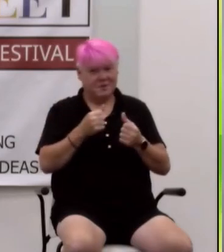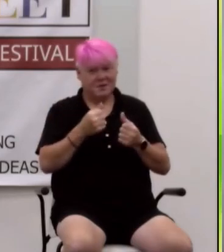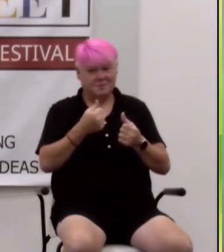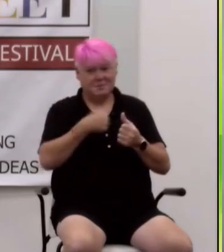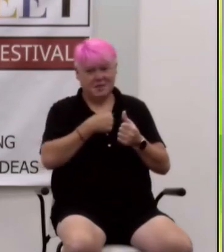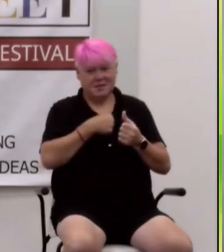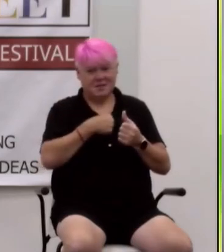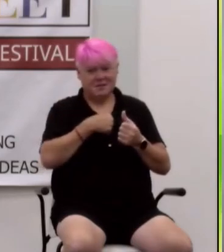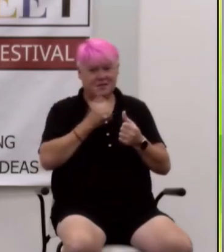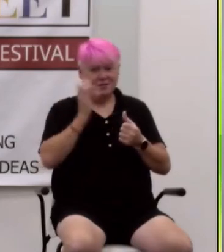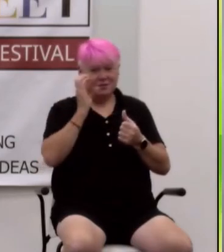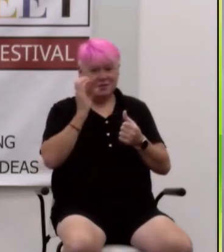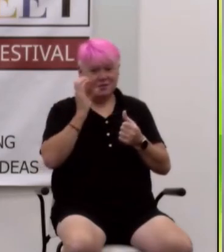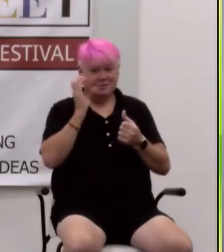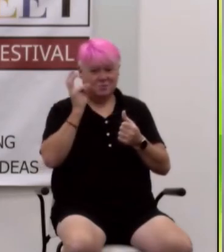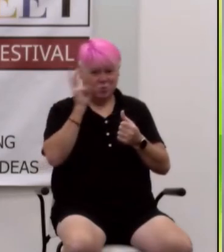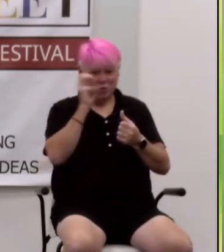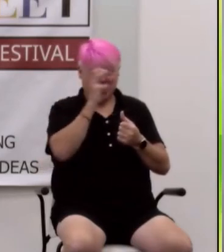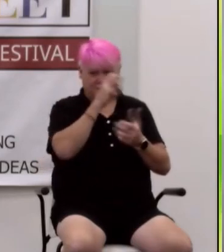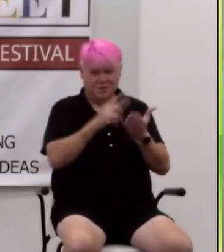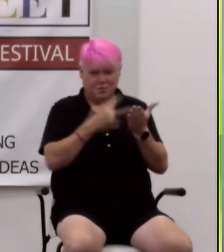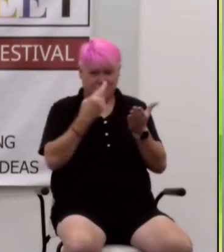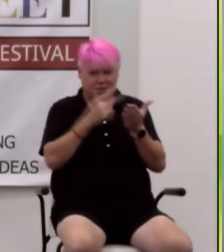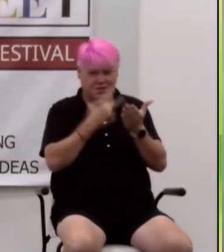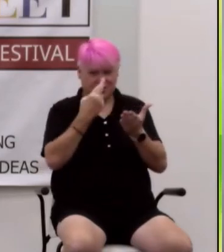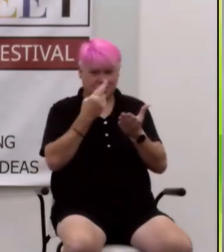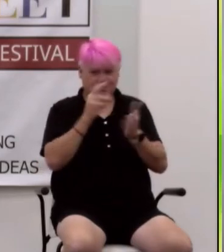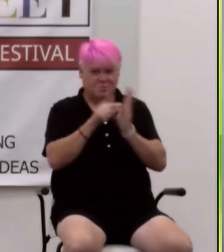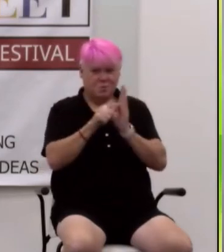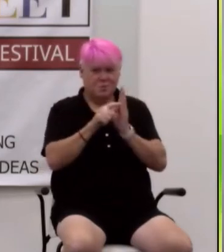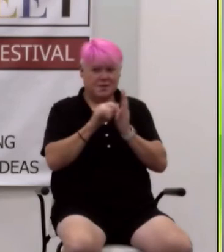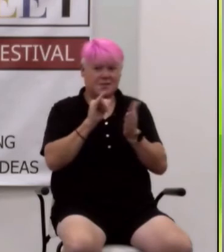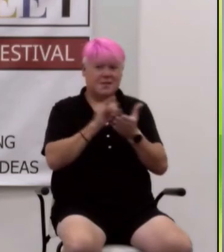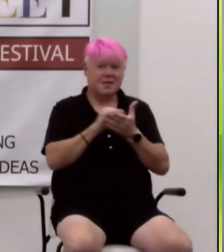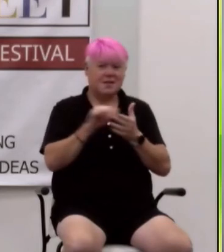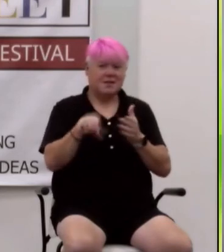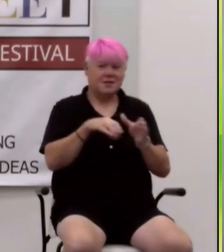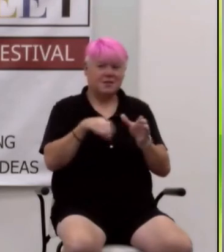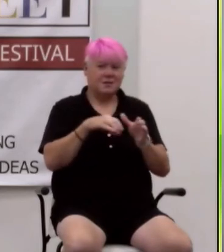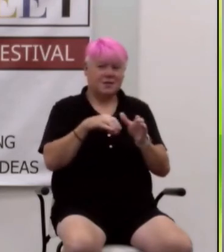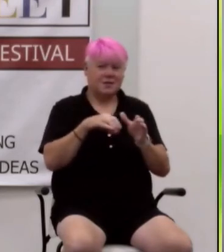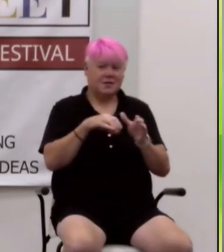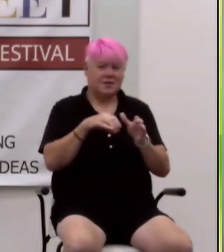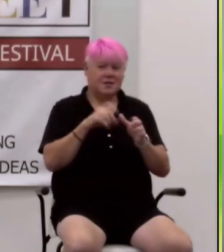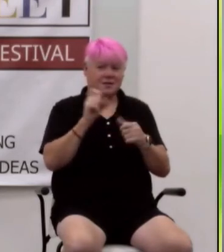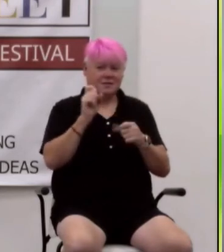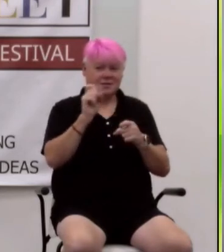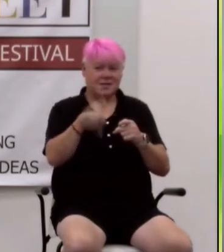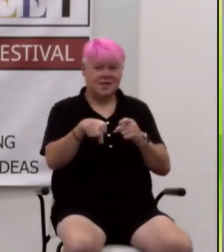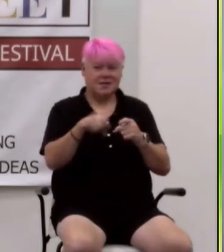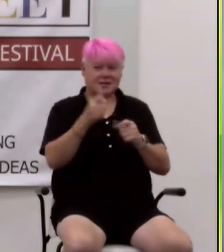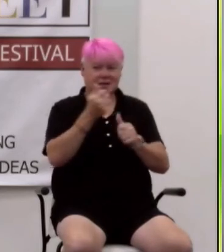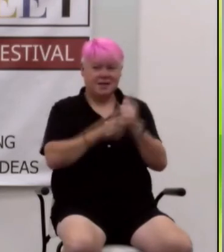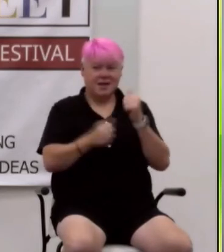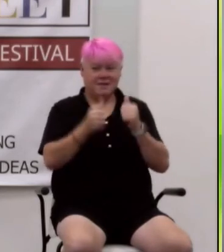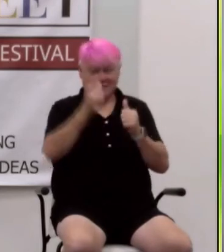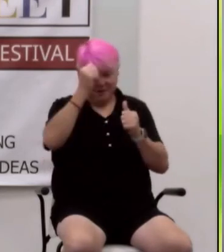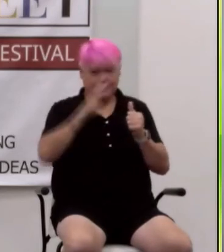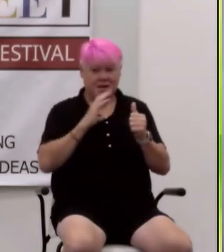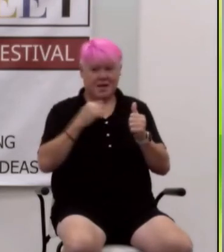strange research moments that you do, I was asking every man I